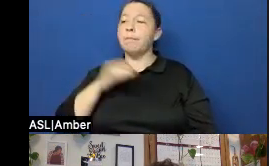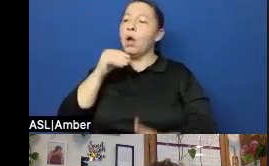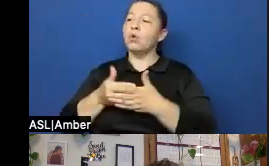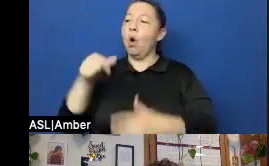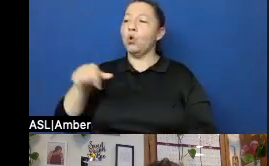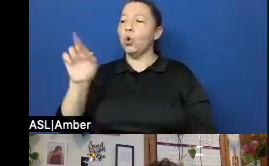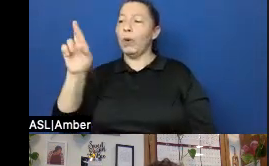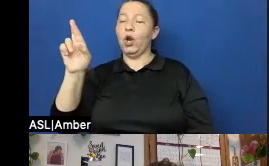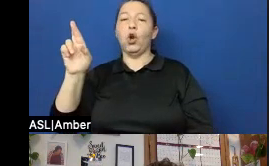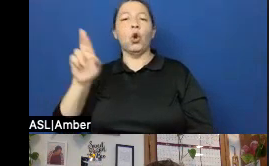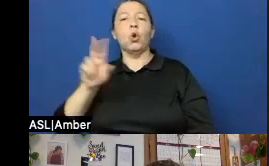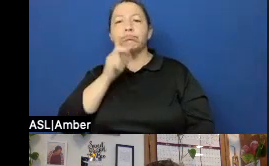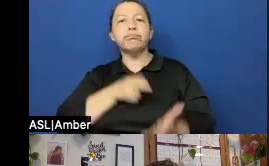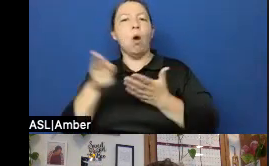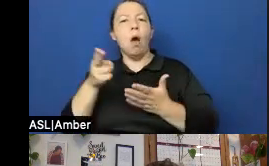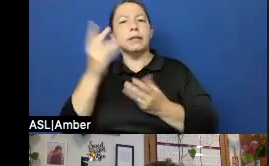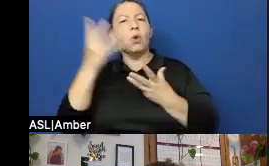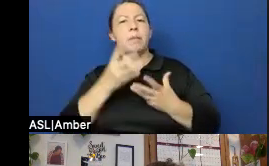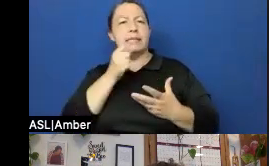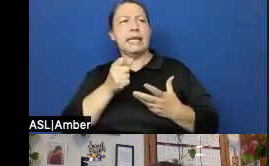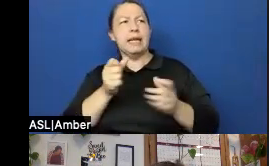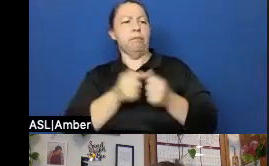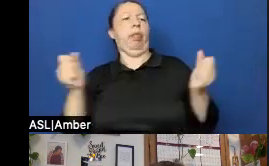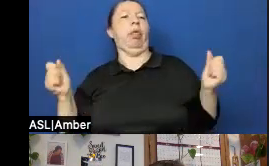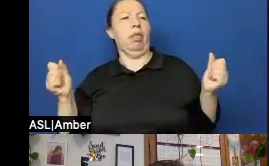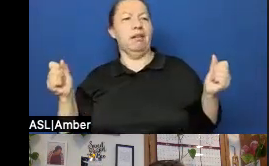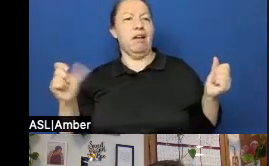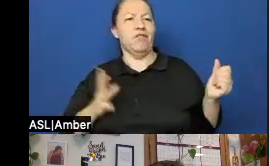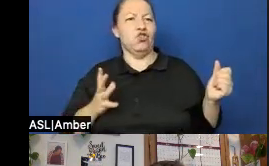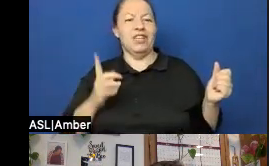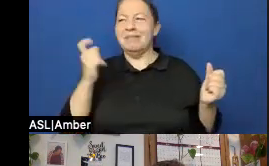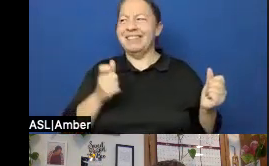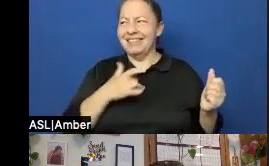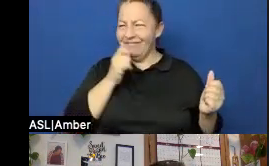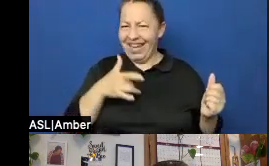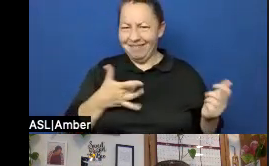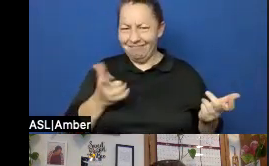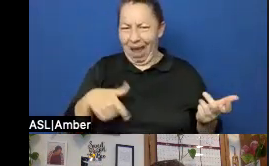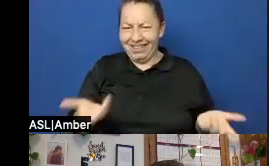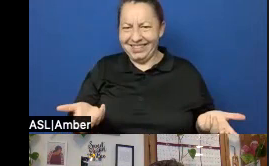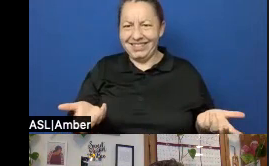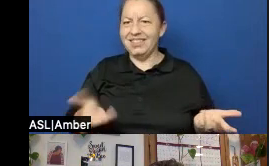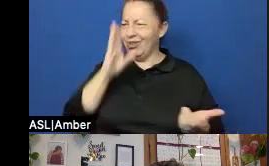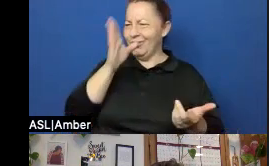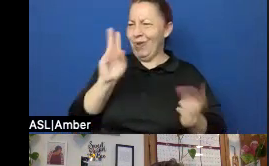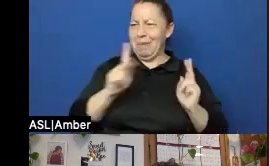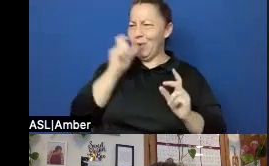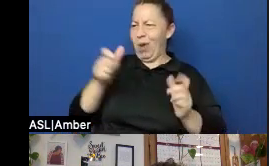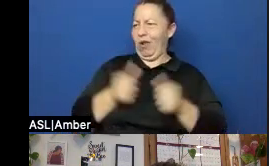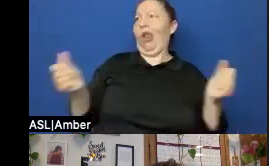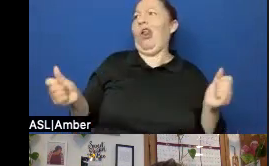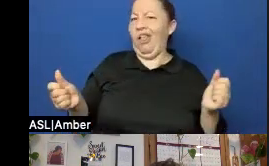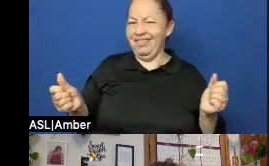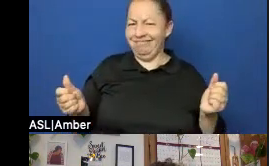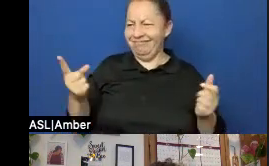told me she didn't come out formally because she felt that she shouldn't have to. Straight people don't have to come out, she said. She